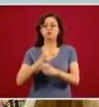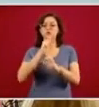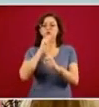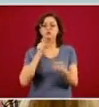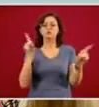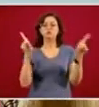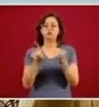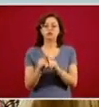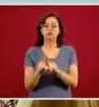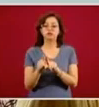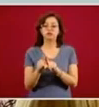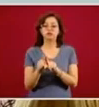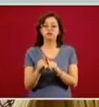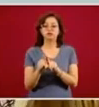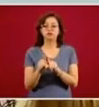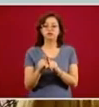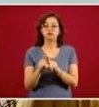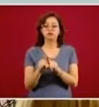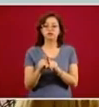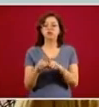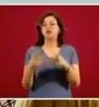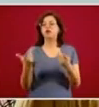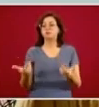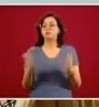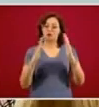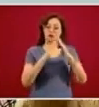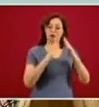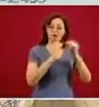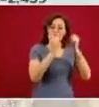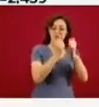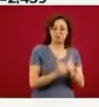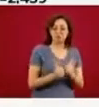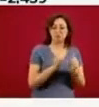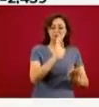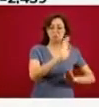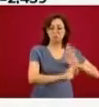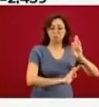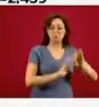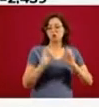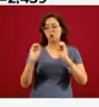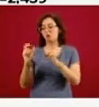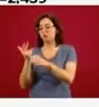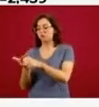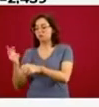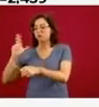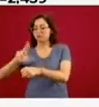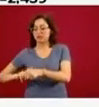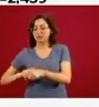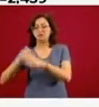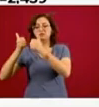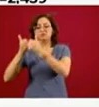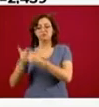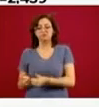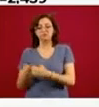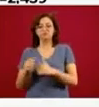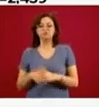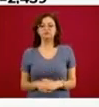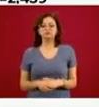Here we're looking at this same age group distribution, but taking into account the relation between inpatients